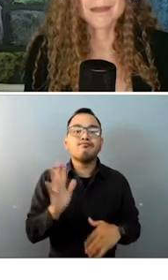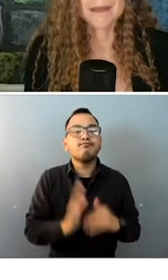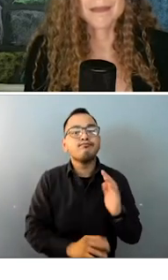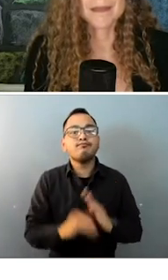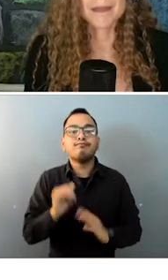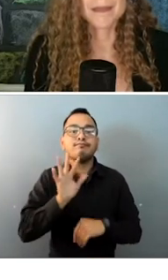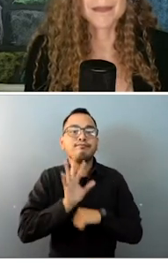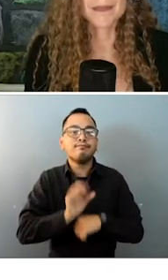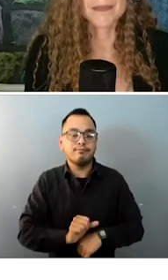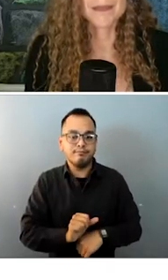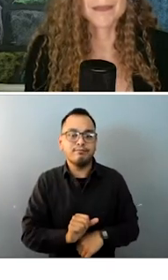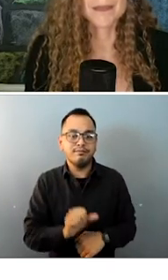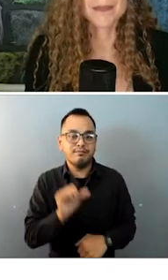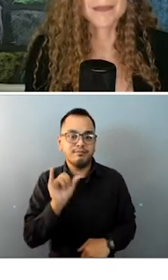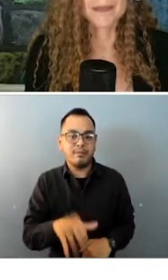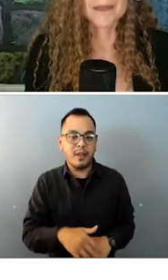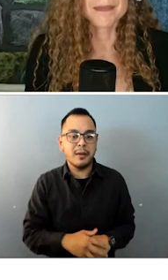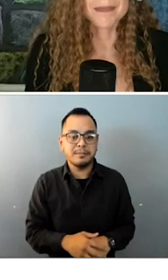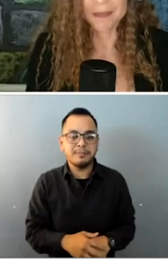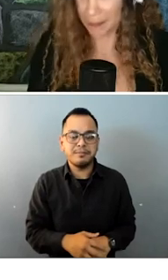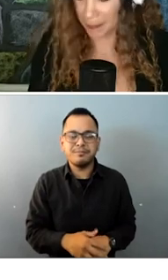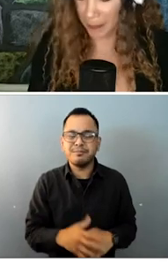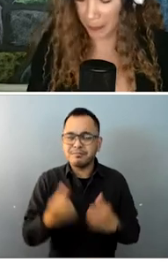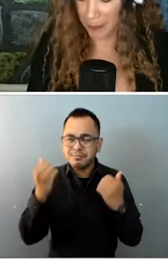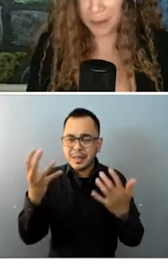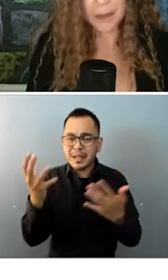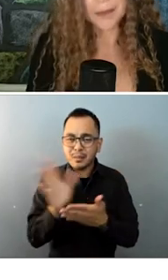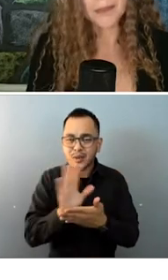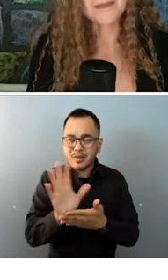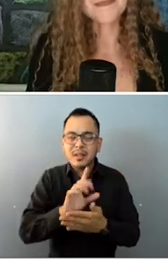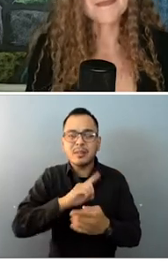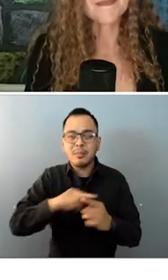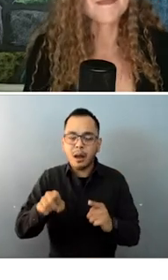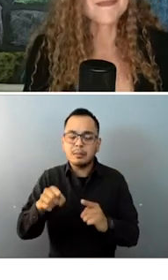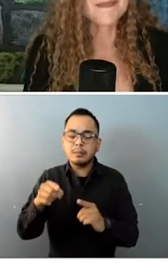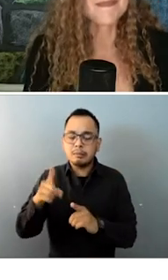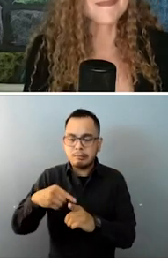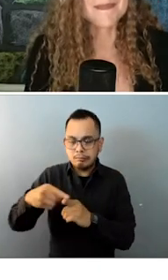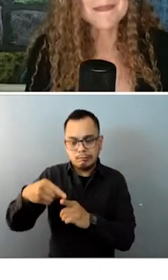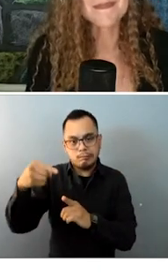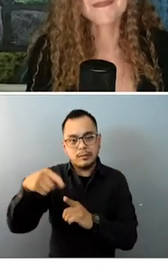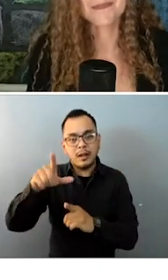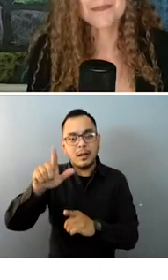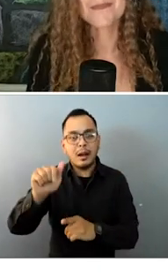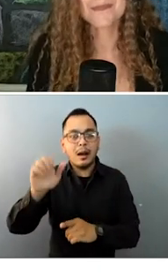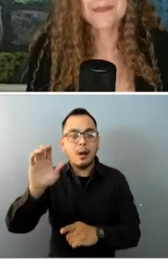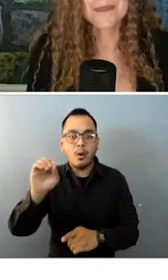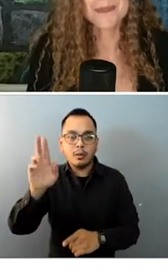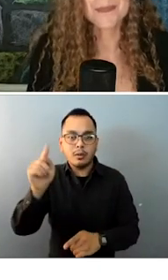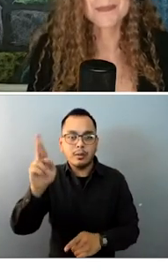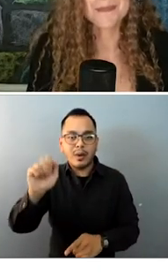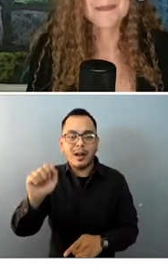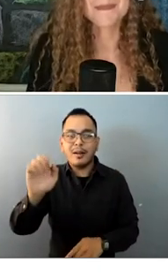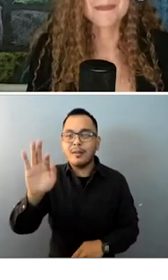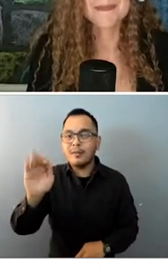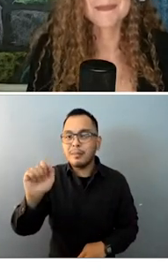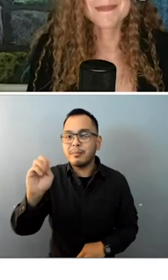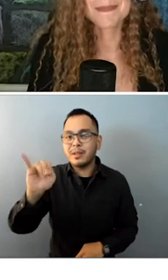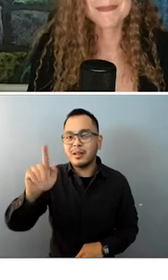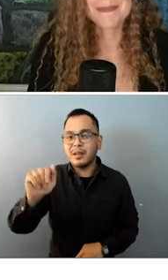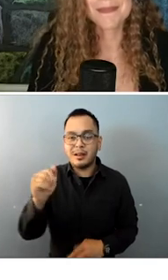to it. So that was it. A lot of movies, but mainly La Otra Familia, which I highly recommend to